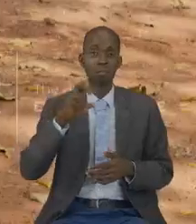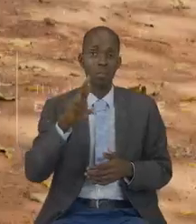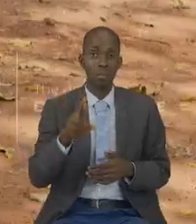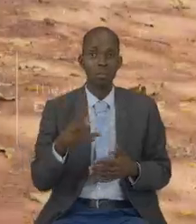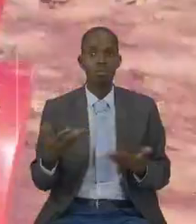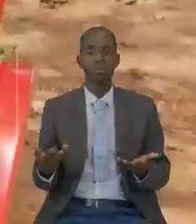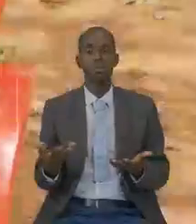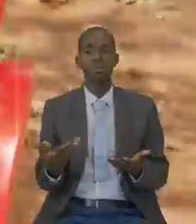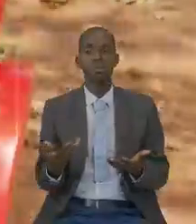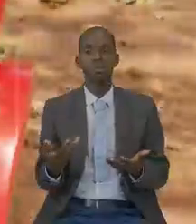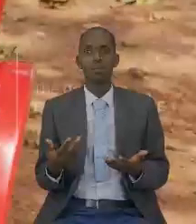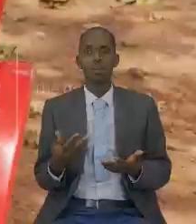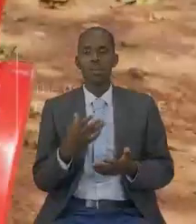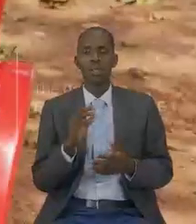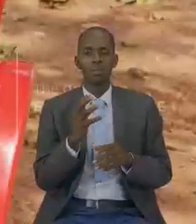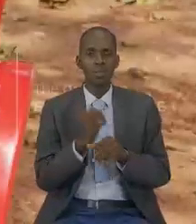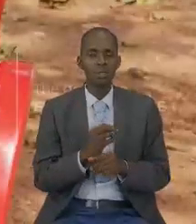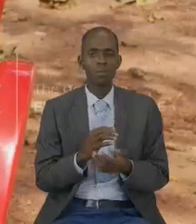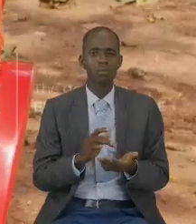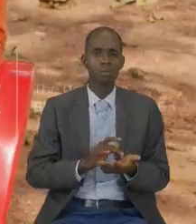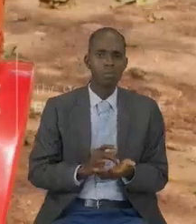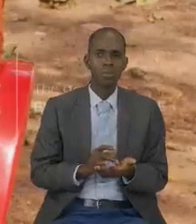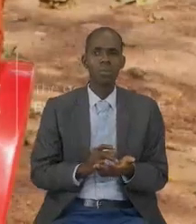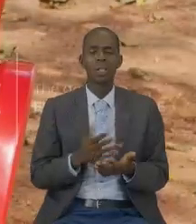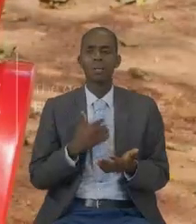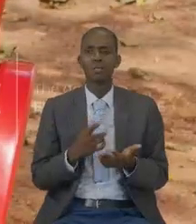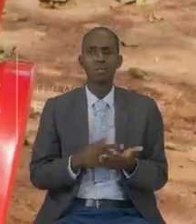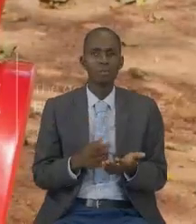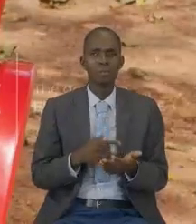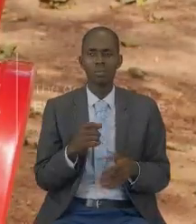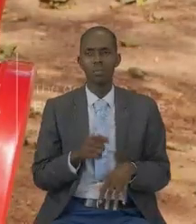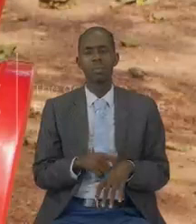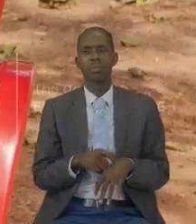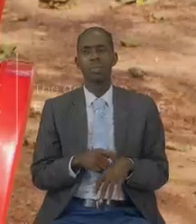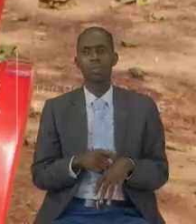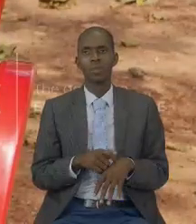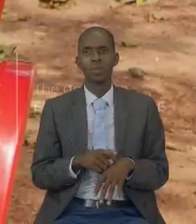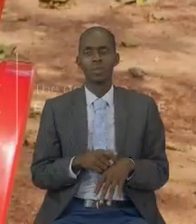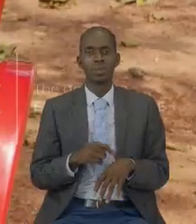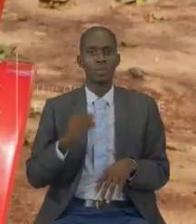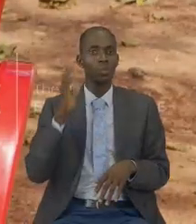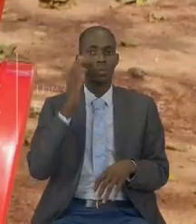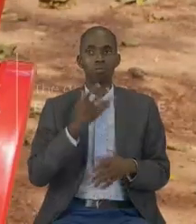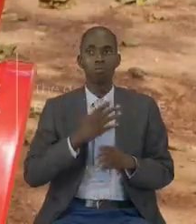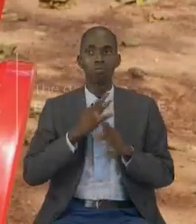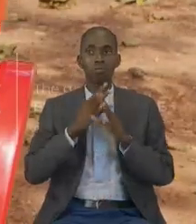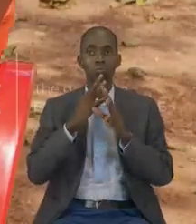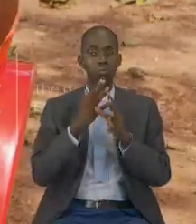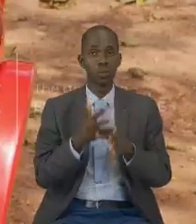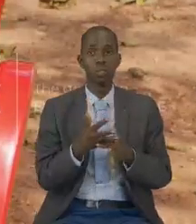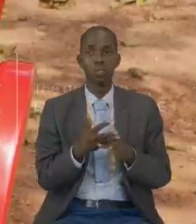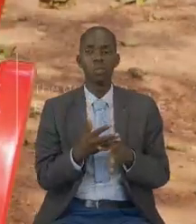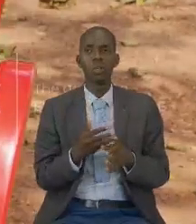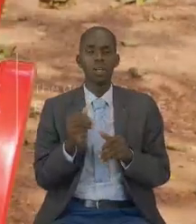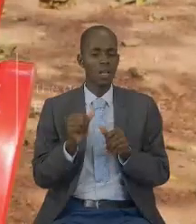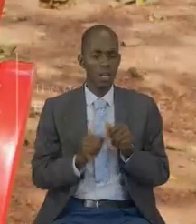folic acid as medicine, and sometimes even orange will trigger it. All over my